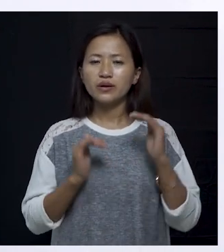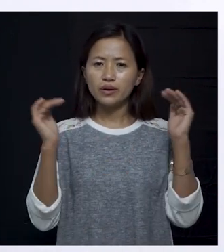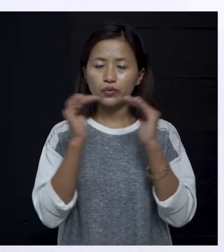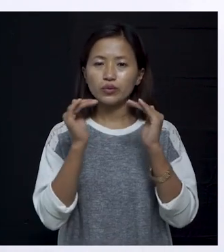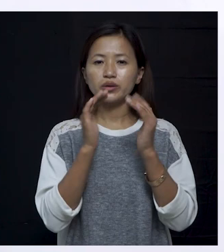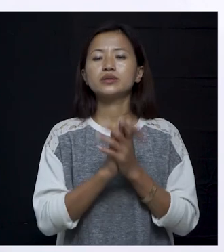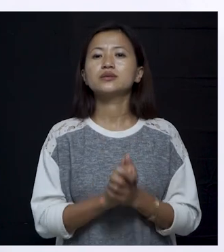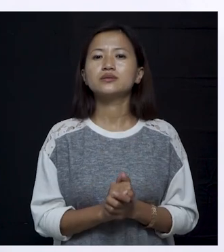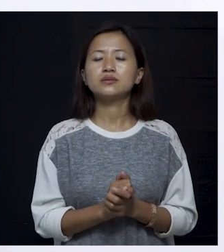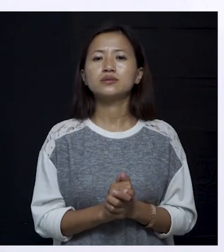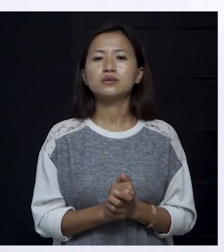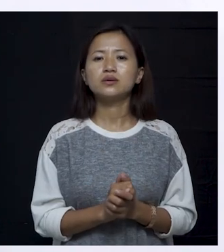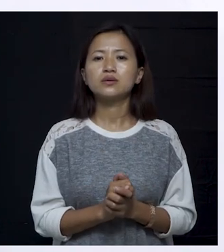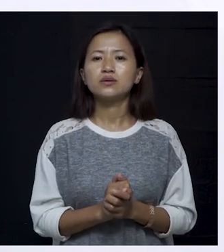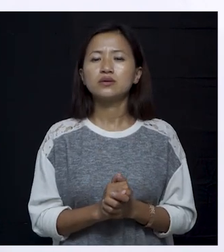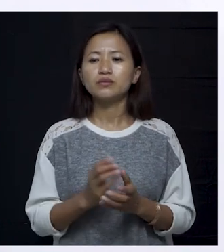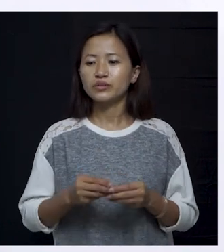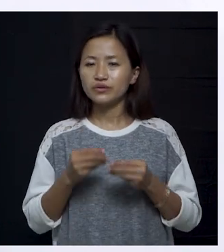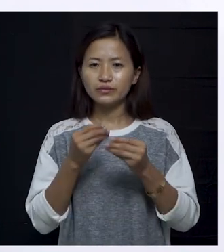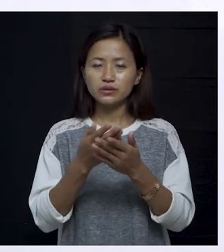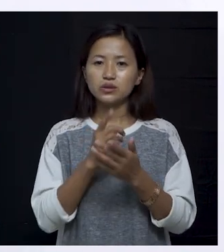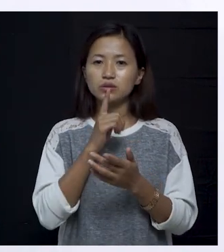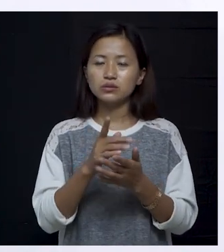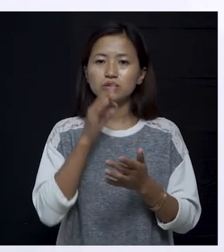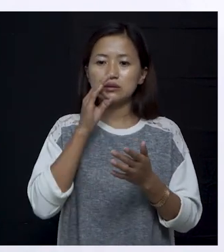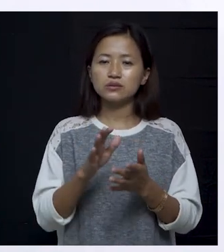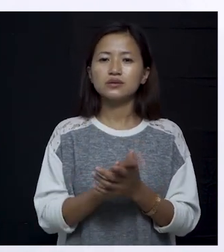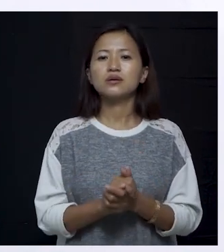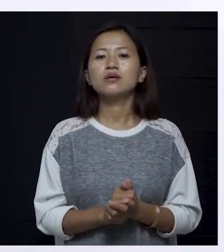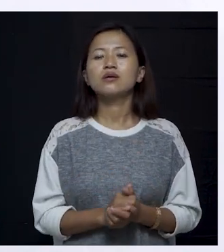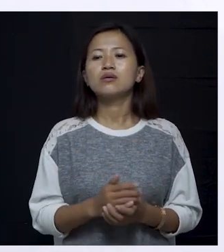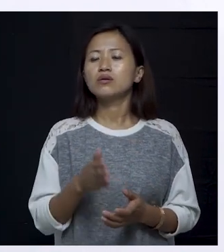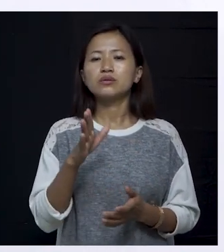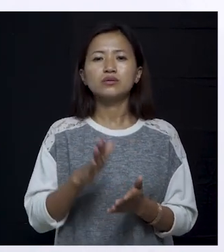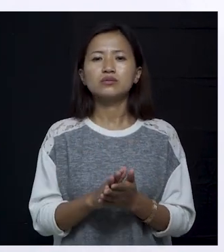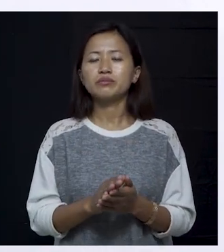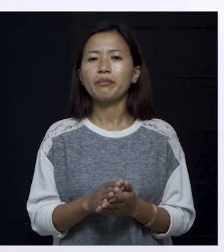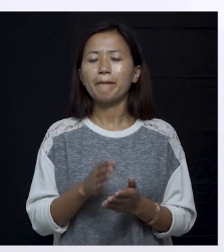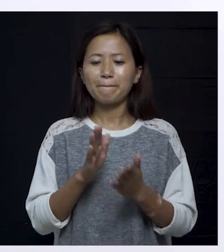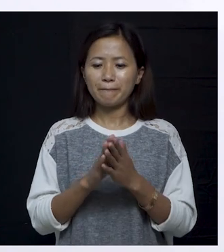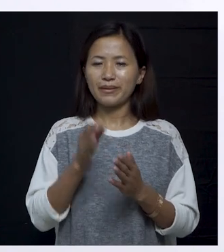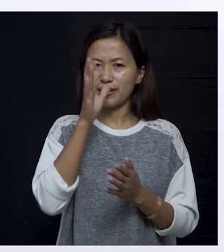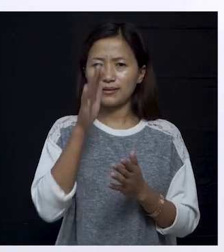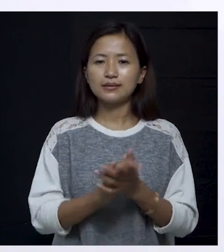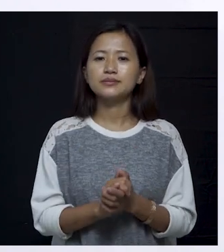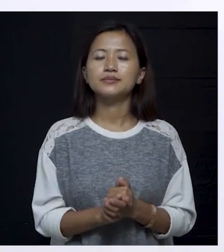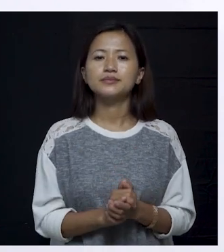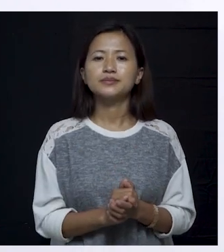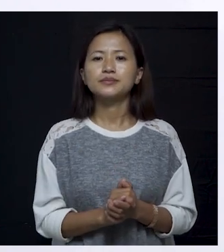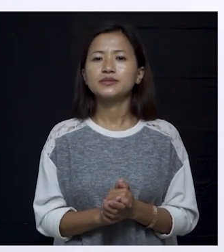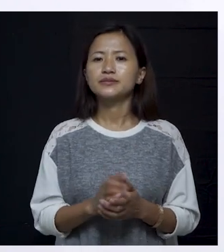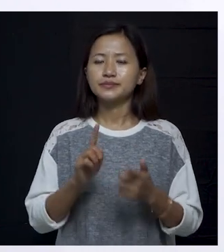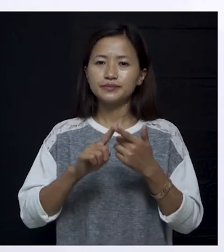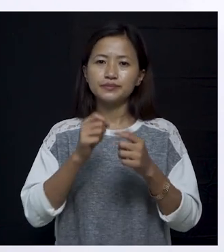equality, equality prevails, so to say, or to make sure that there is no partiality. Because, for example, okay,